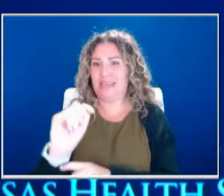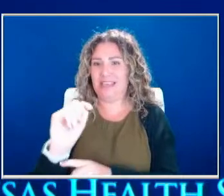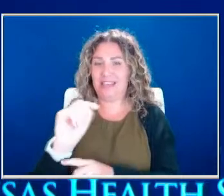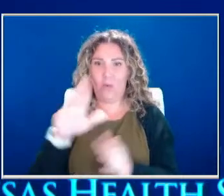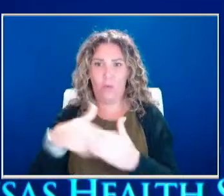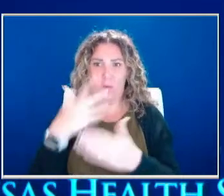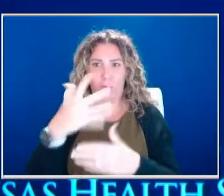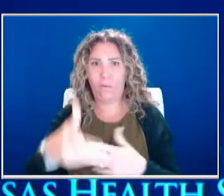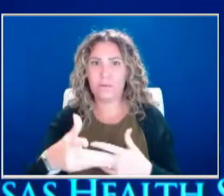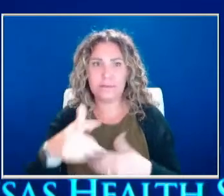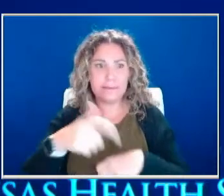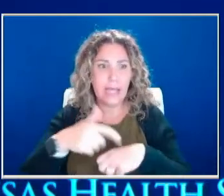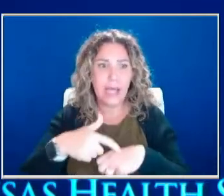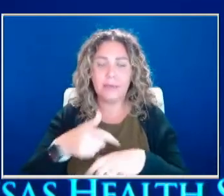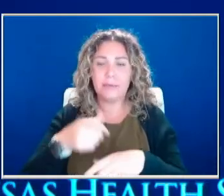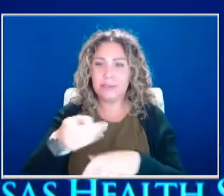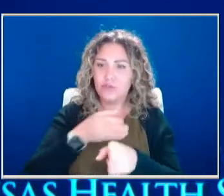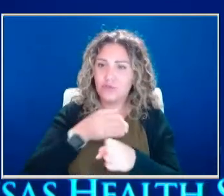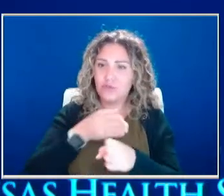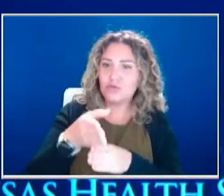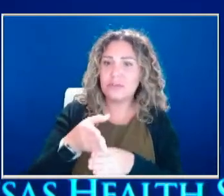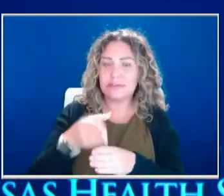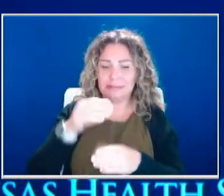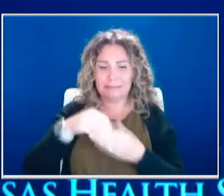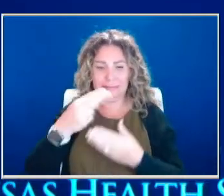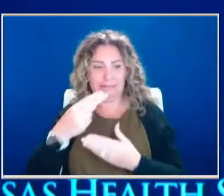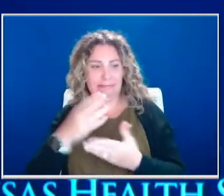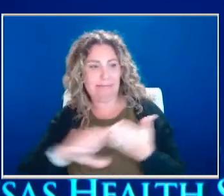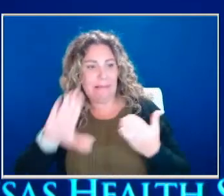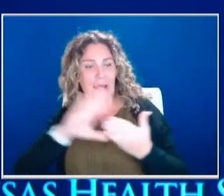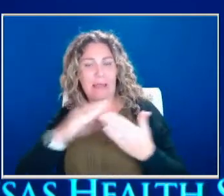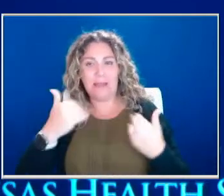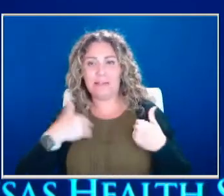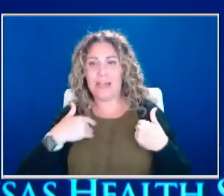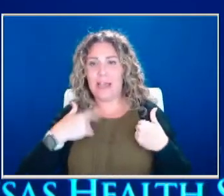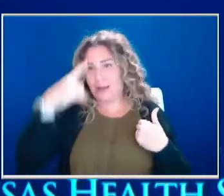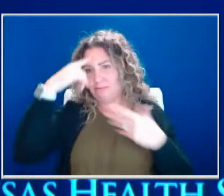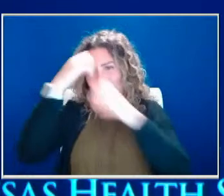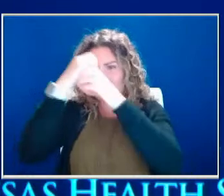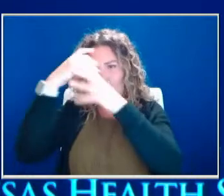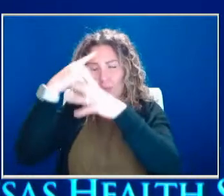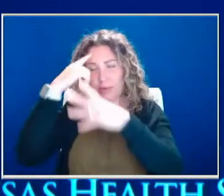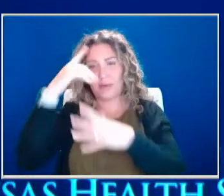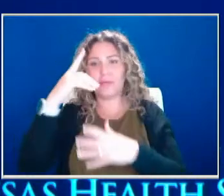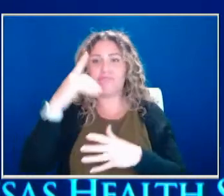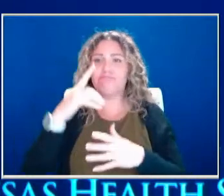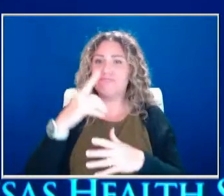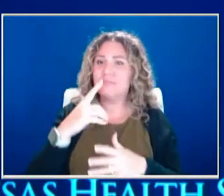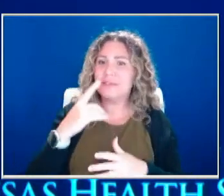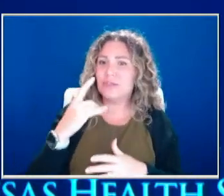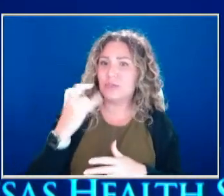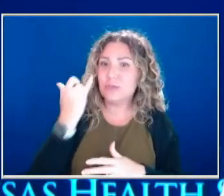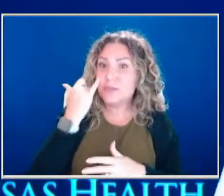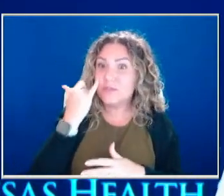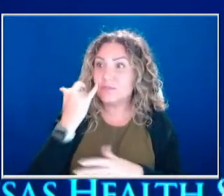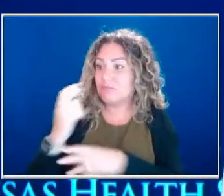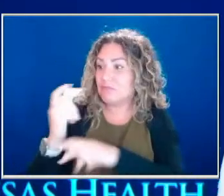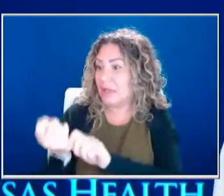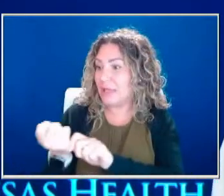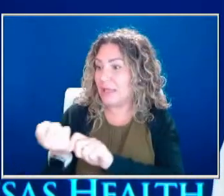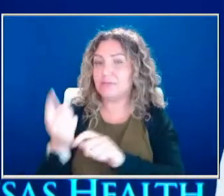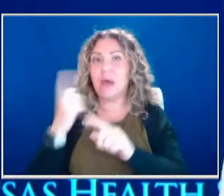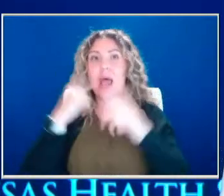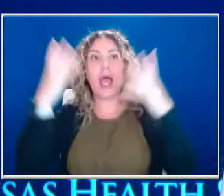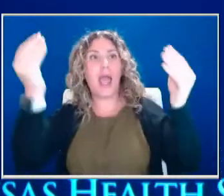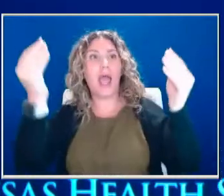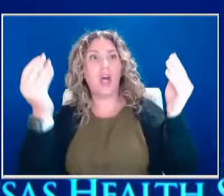of the surgery at the time, felt that he didn't have adequate protection there on the side of his skull. So he wore a baseball helmet when he was playing in the field. He wore a